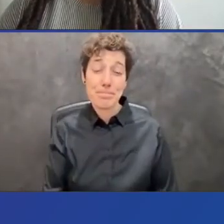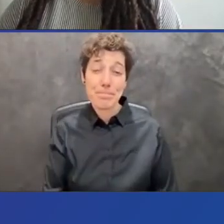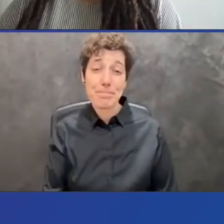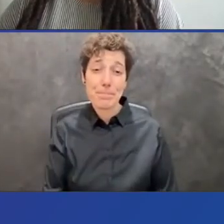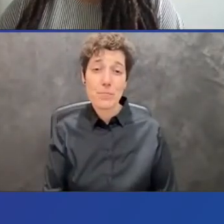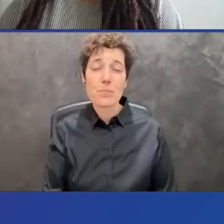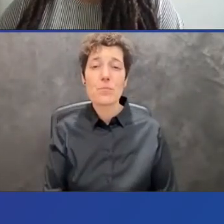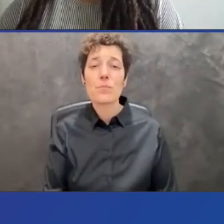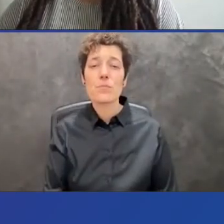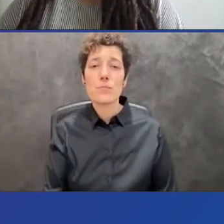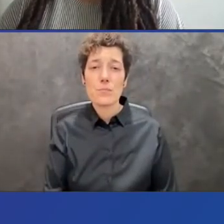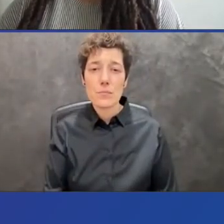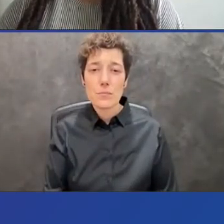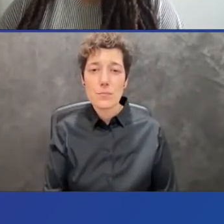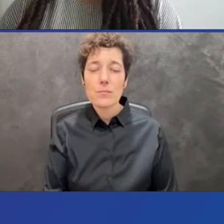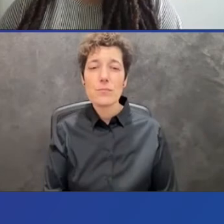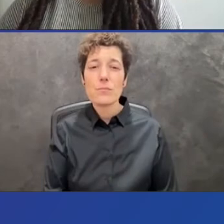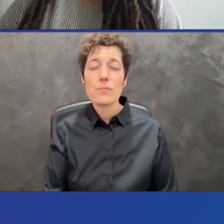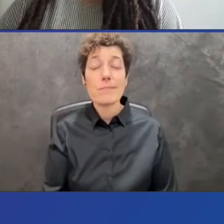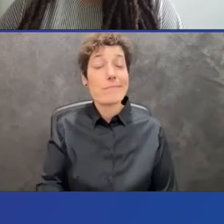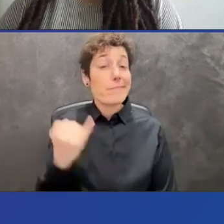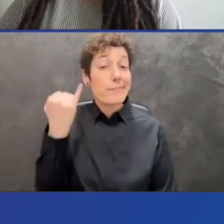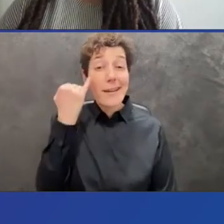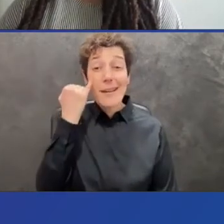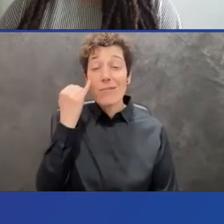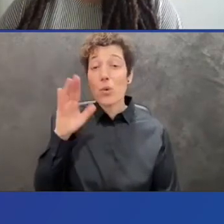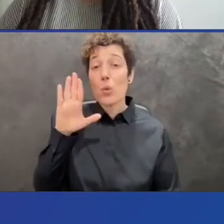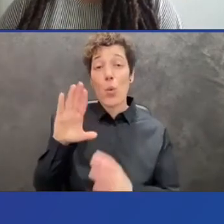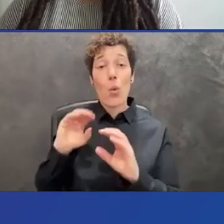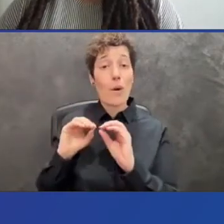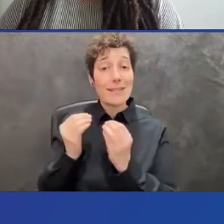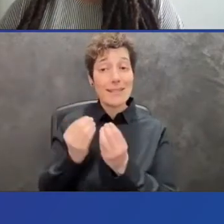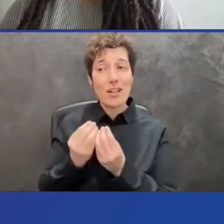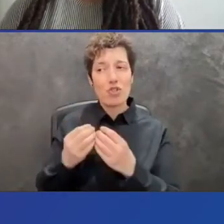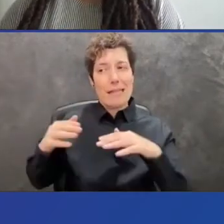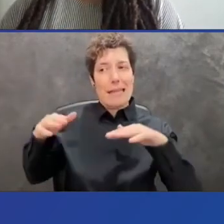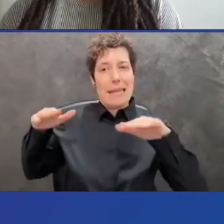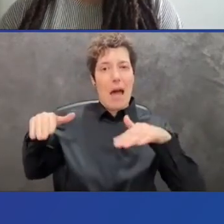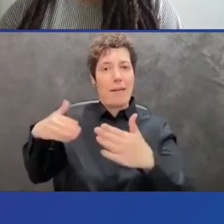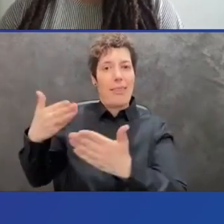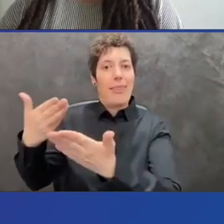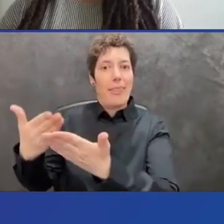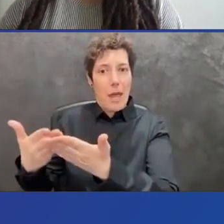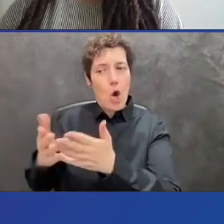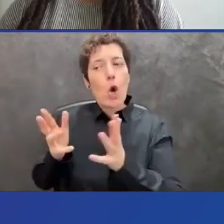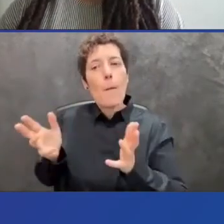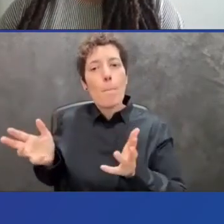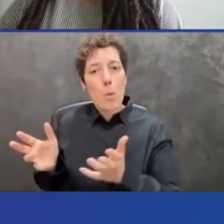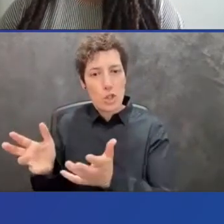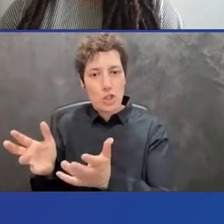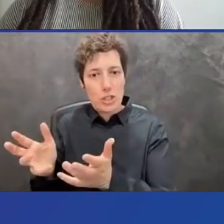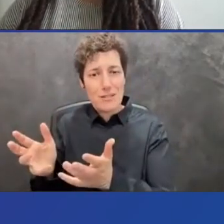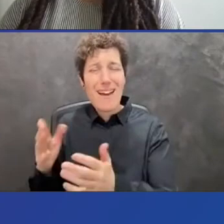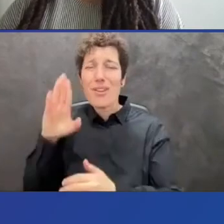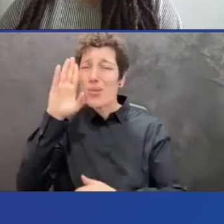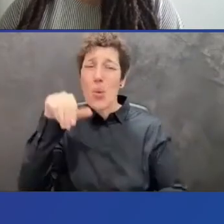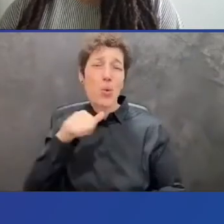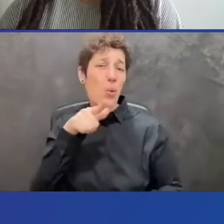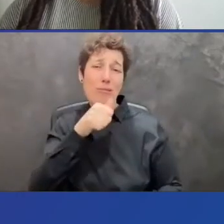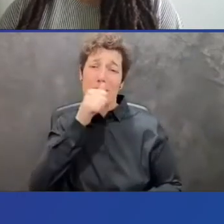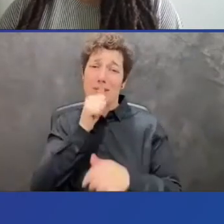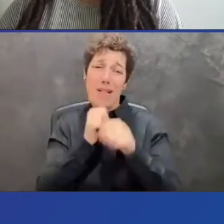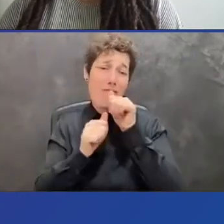things too, that if your org isn't there yet, it's like, push it, but also you don't have to suffer by yourself. And